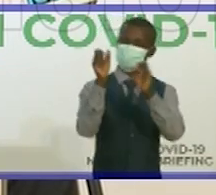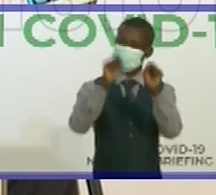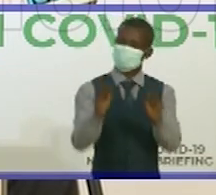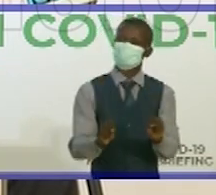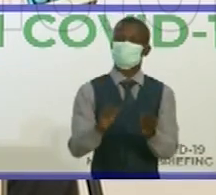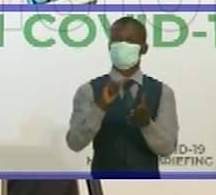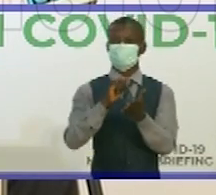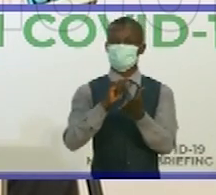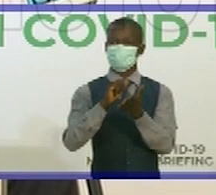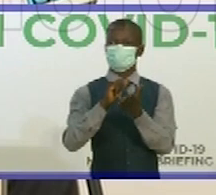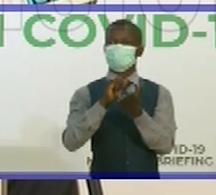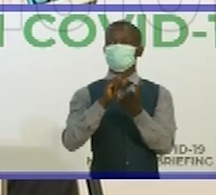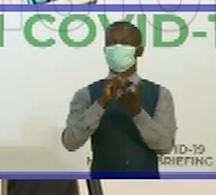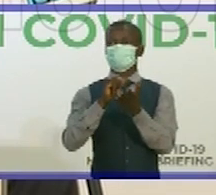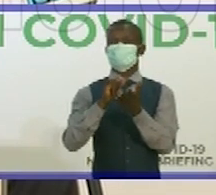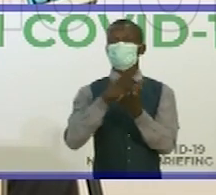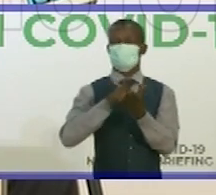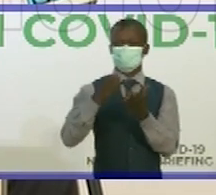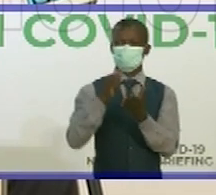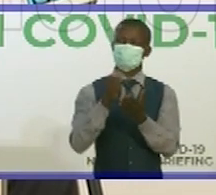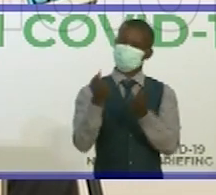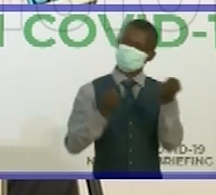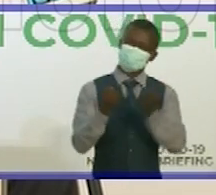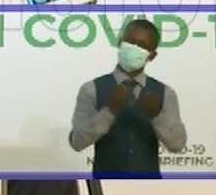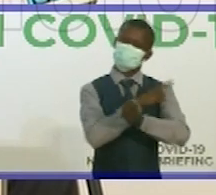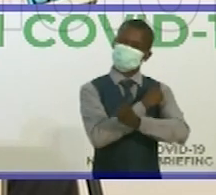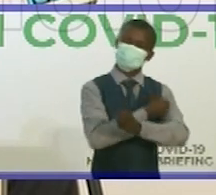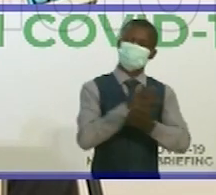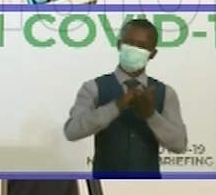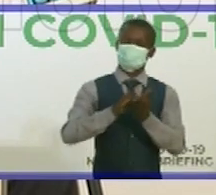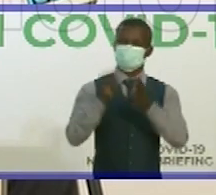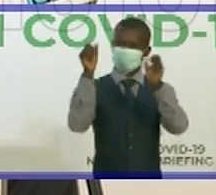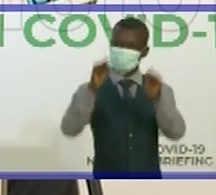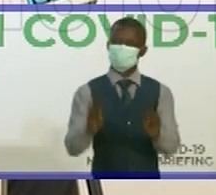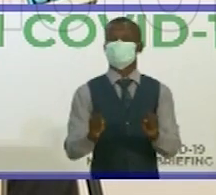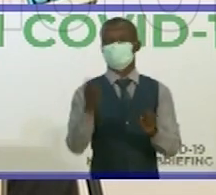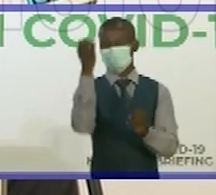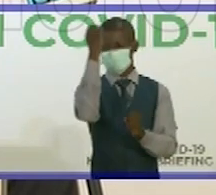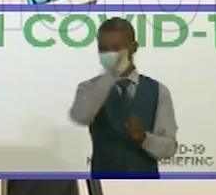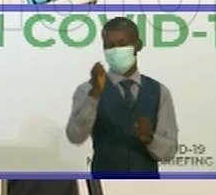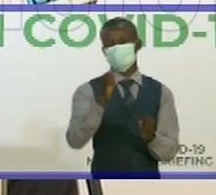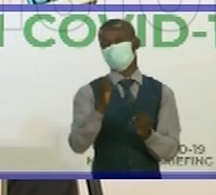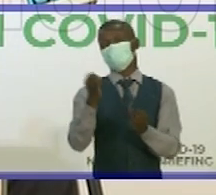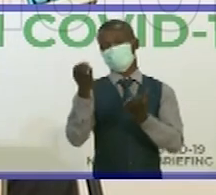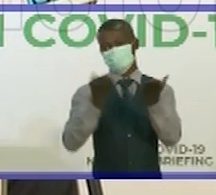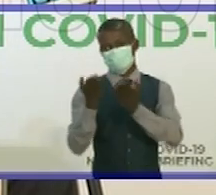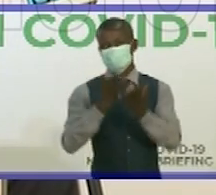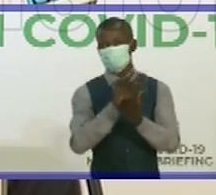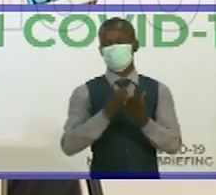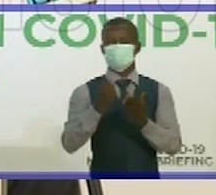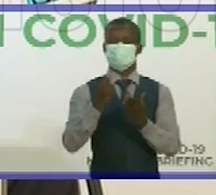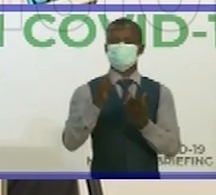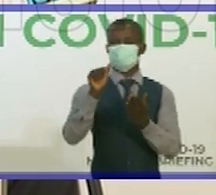and medical service and ambulance system. National Emergency Medical Service and Ambulance